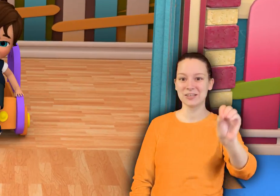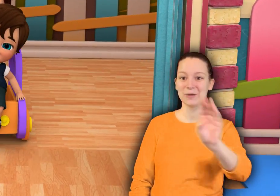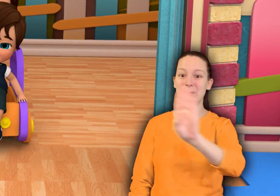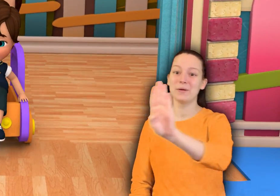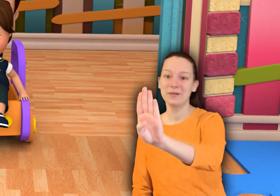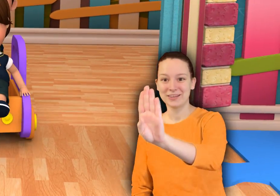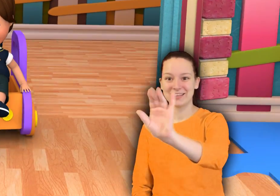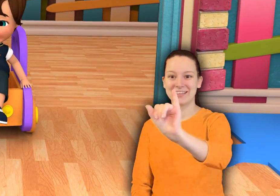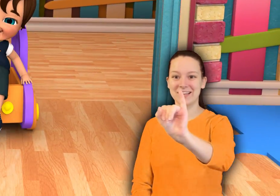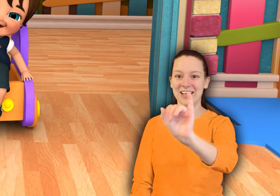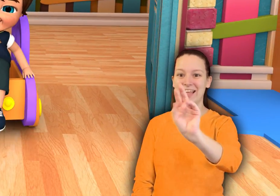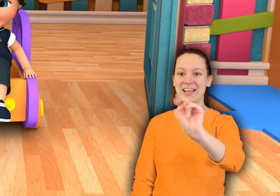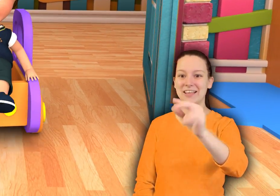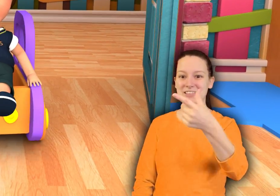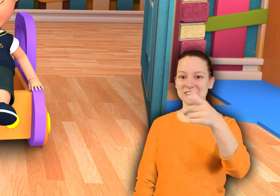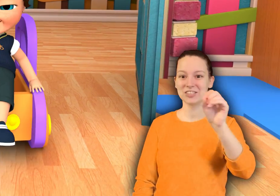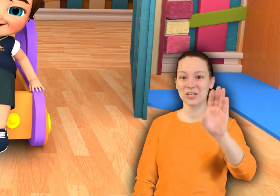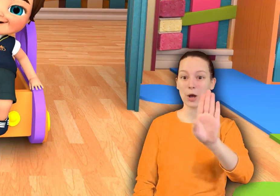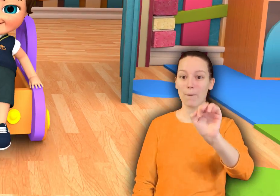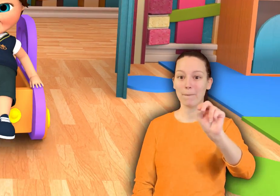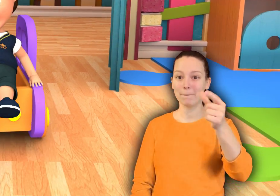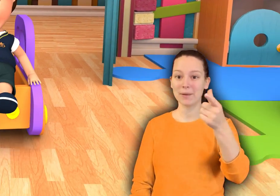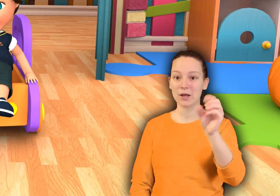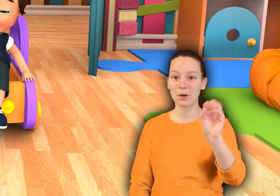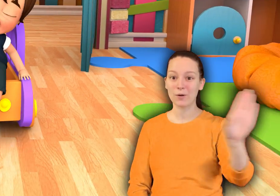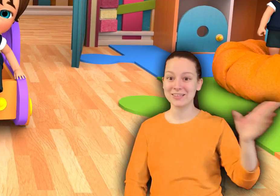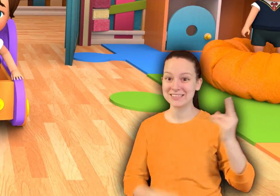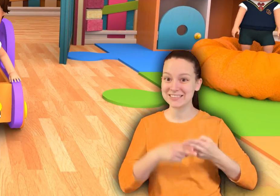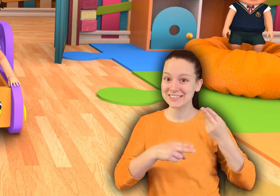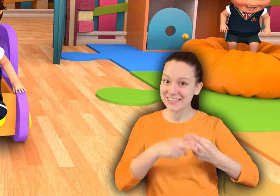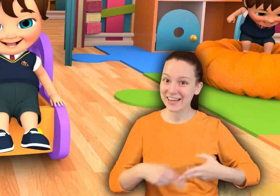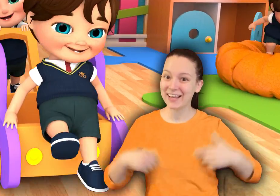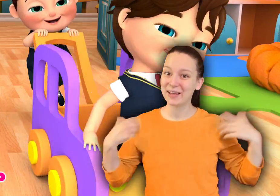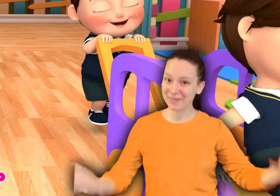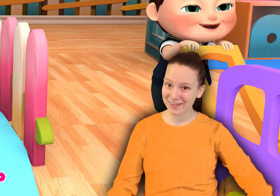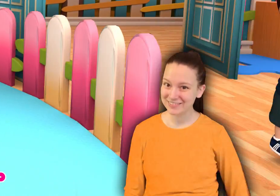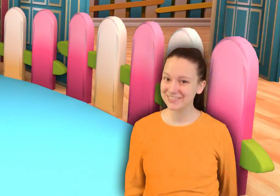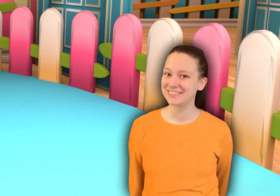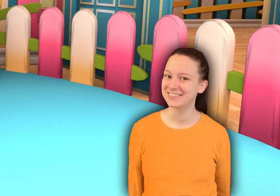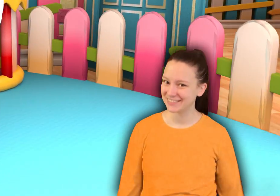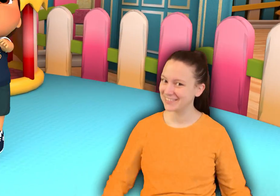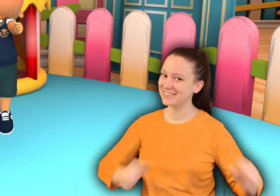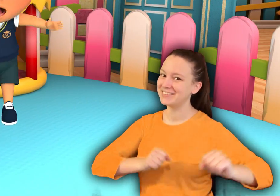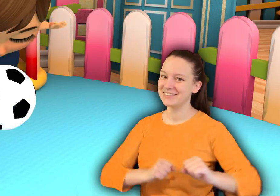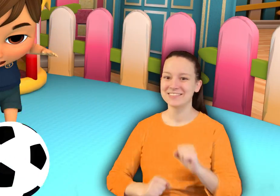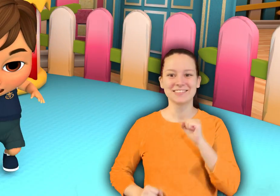n g o b i n g o when Bingo was his